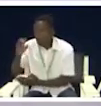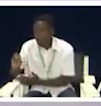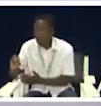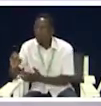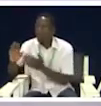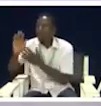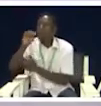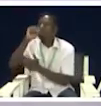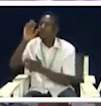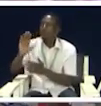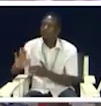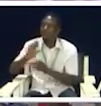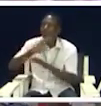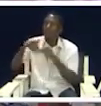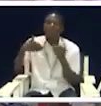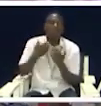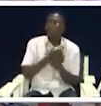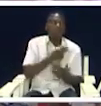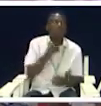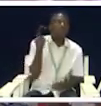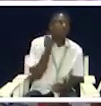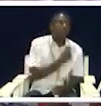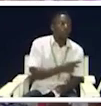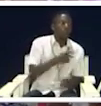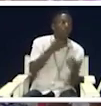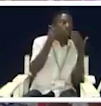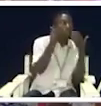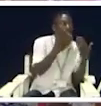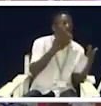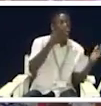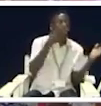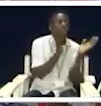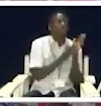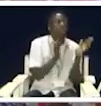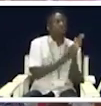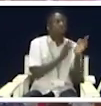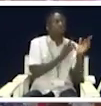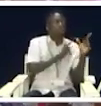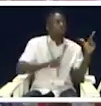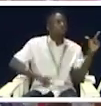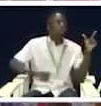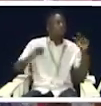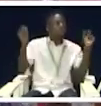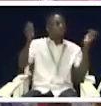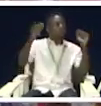God, thank you. Praise the Lord!